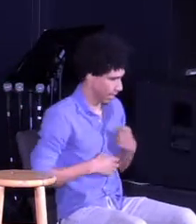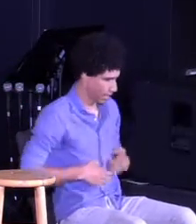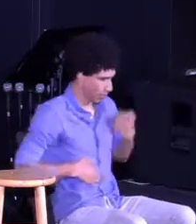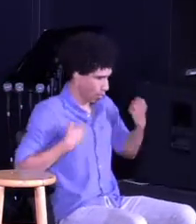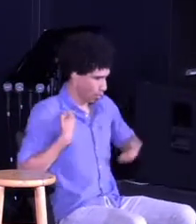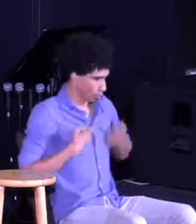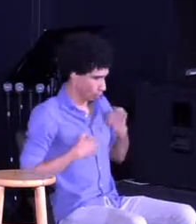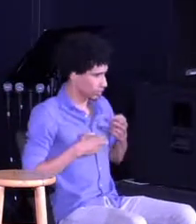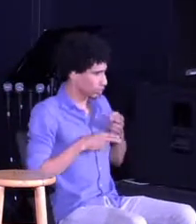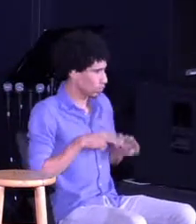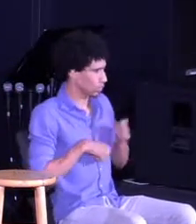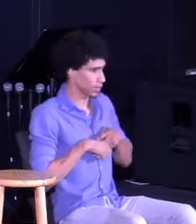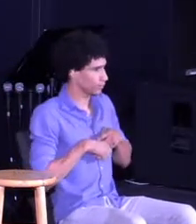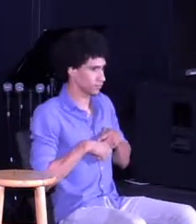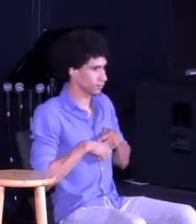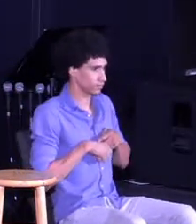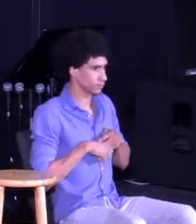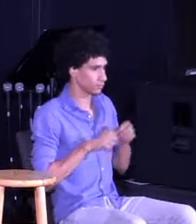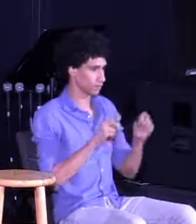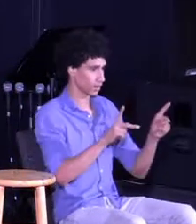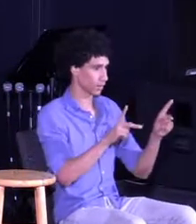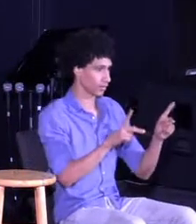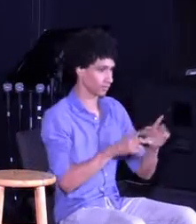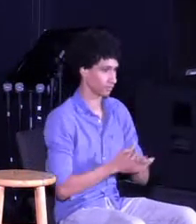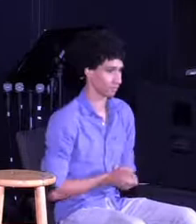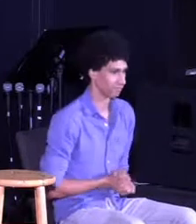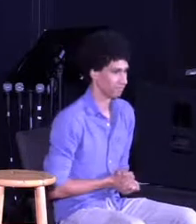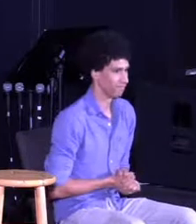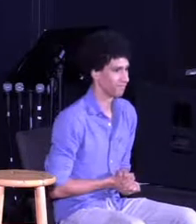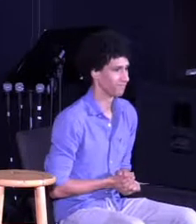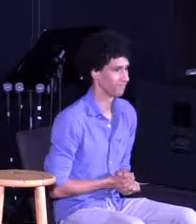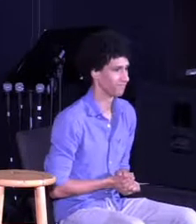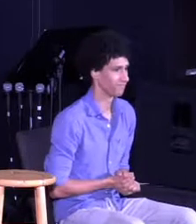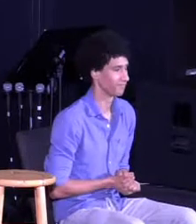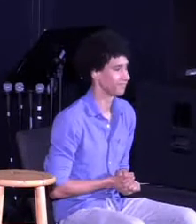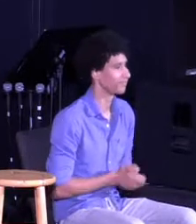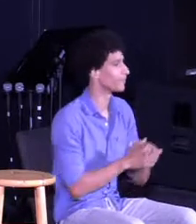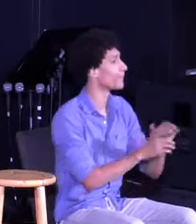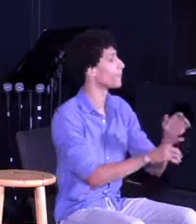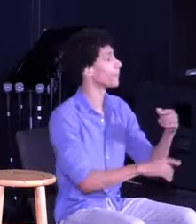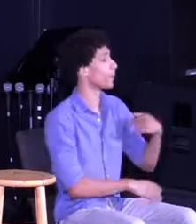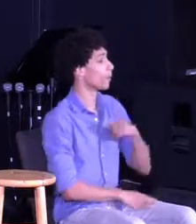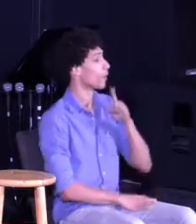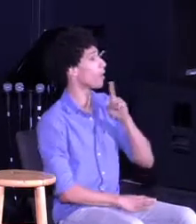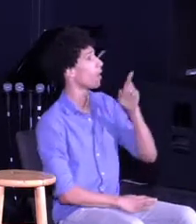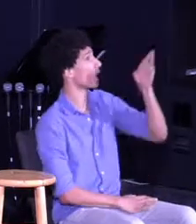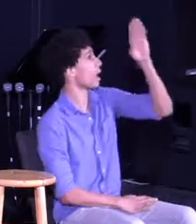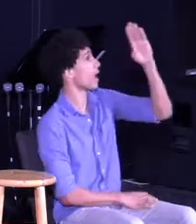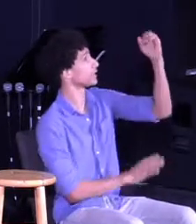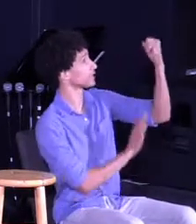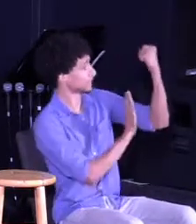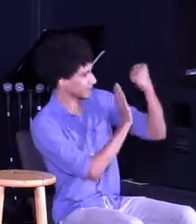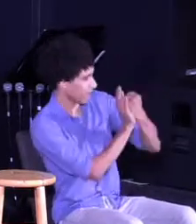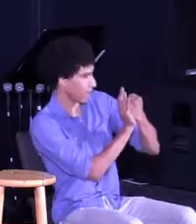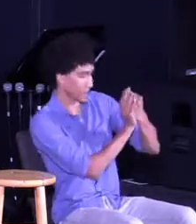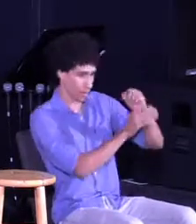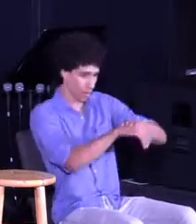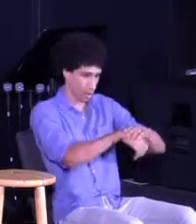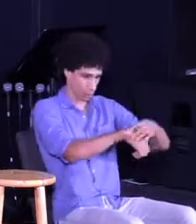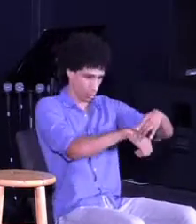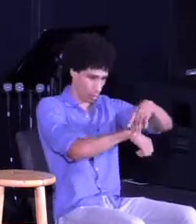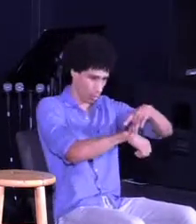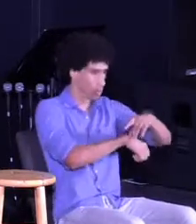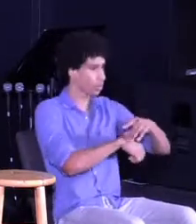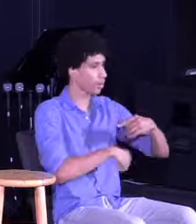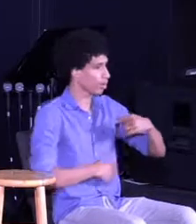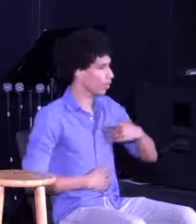So we are God's stamp in this world. We're called to live for God's glory. We're called to